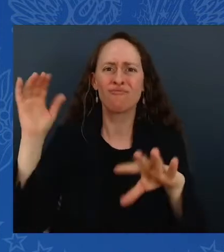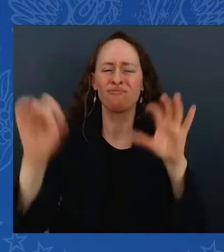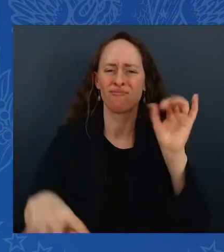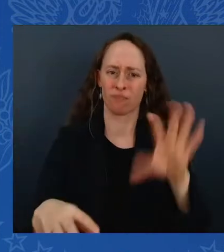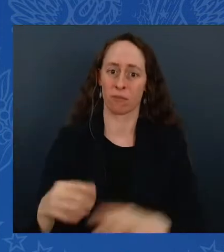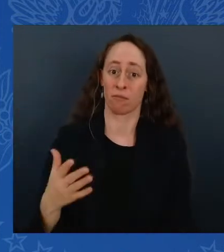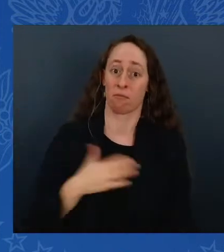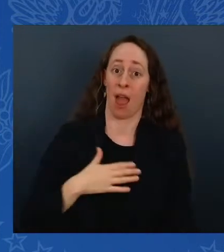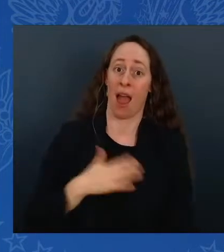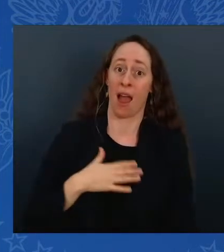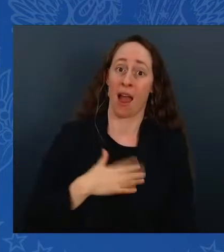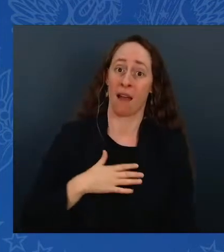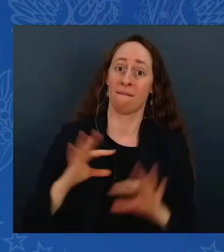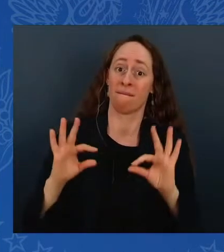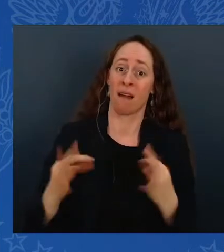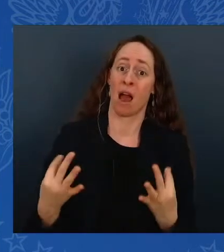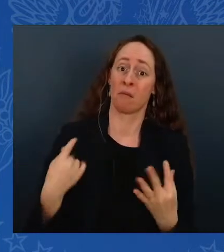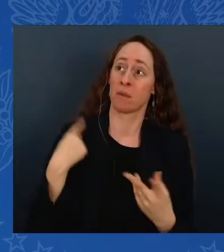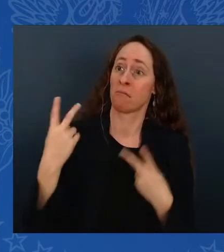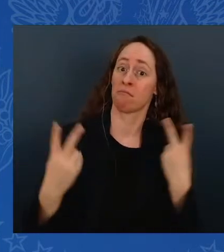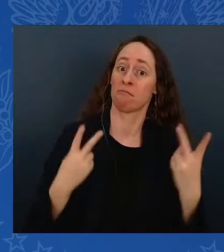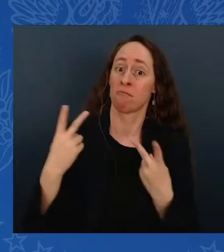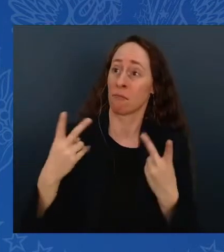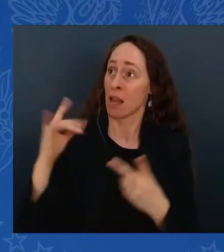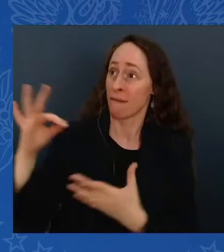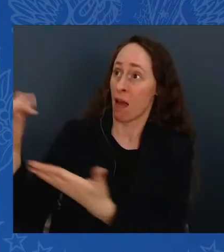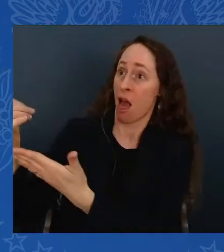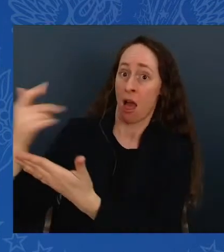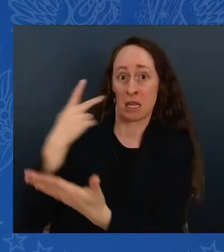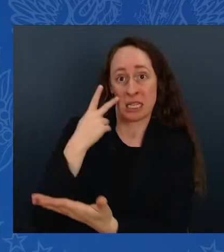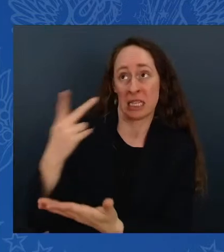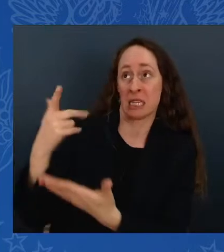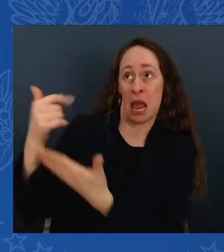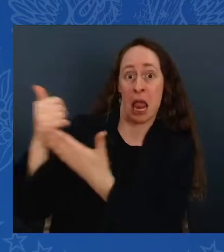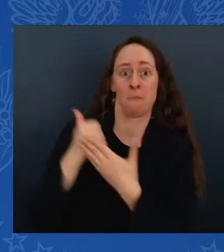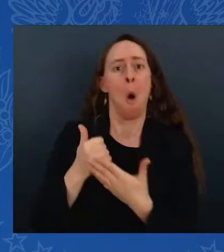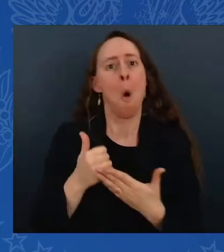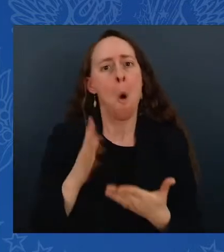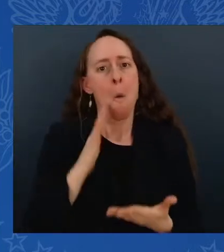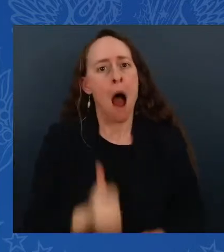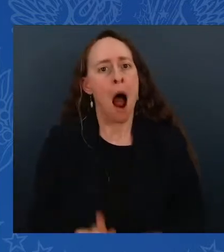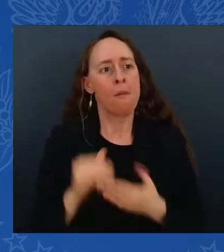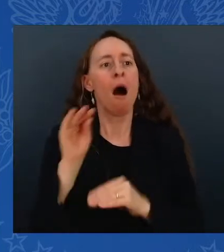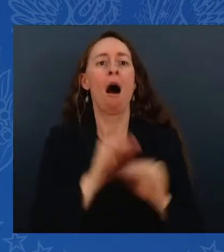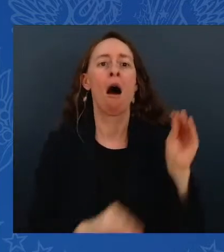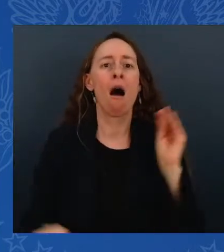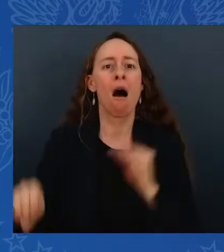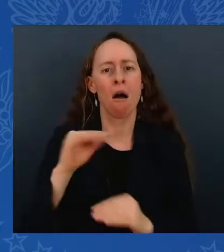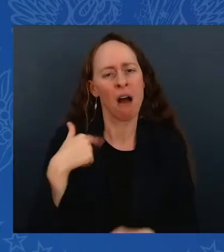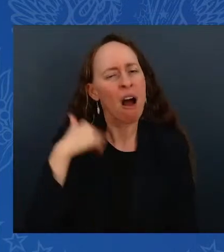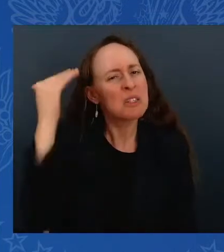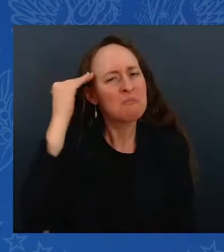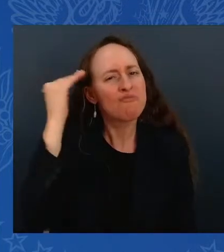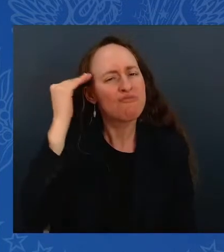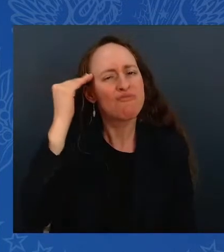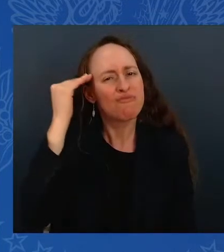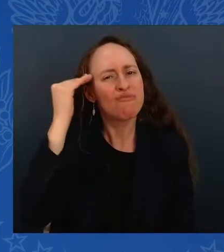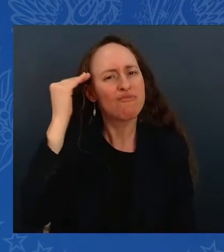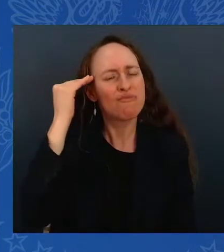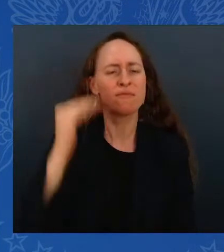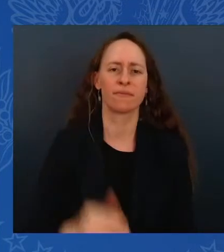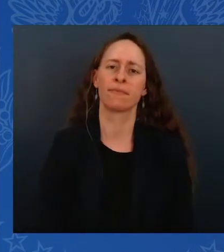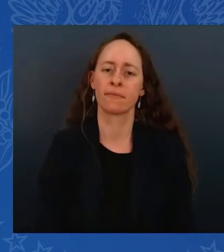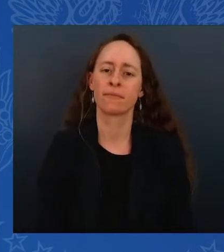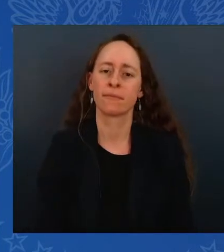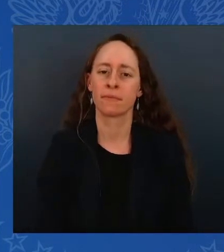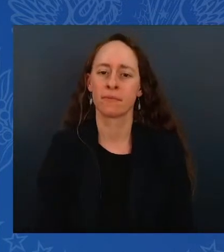changer. That saved people's sense of being. It also prevented a wave of evictions,